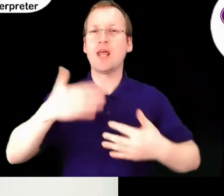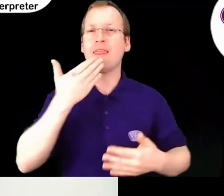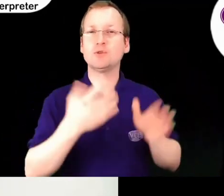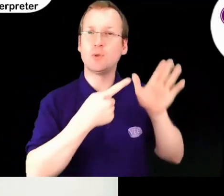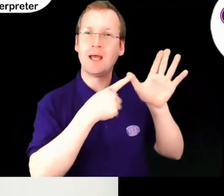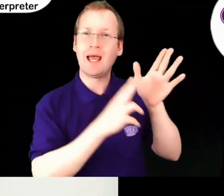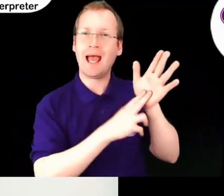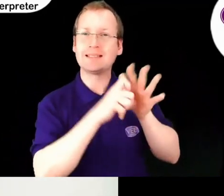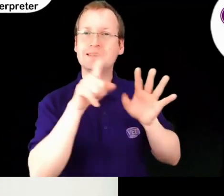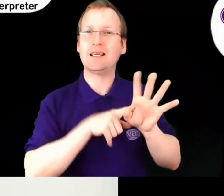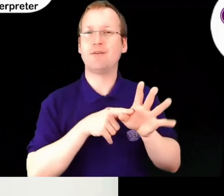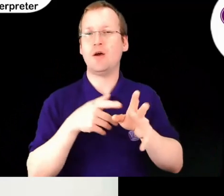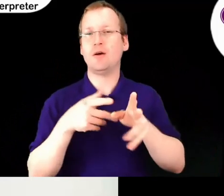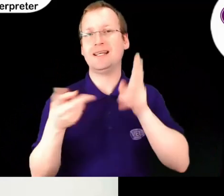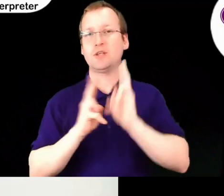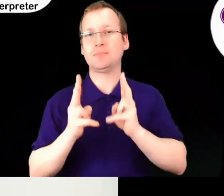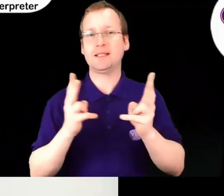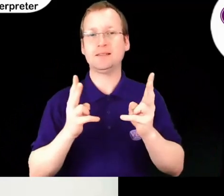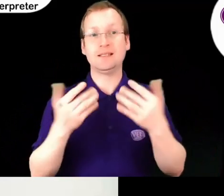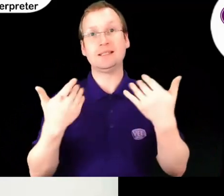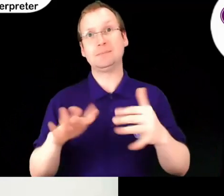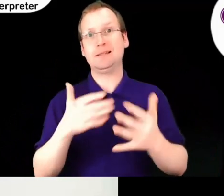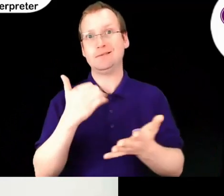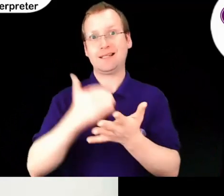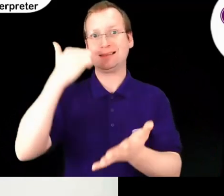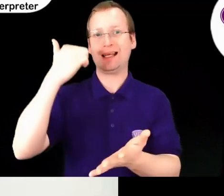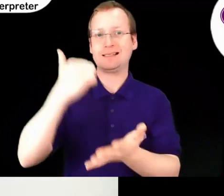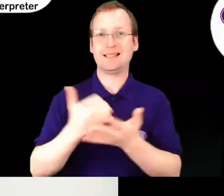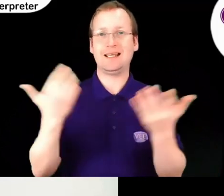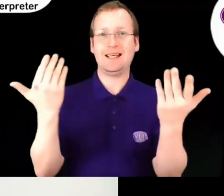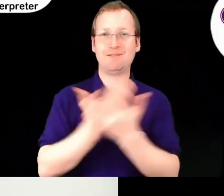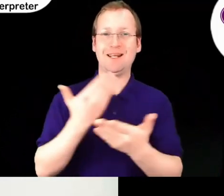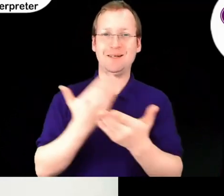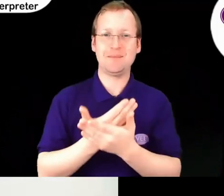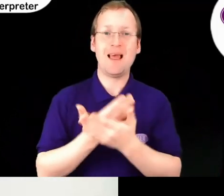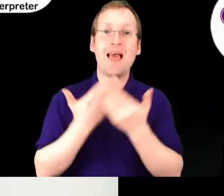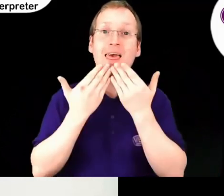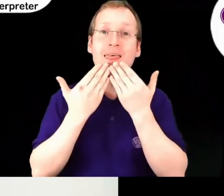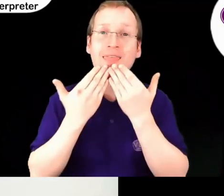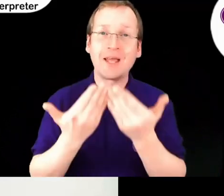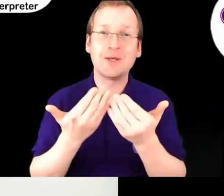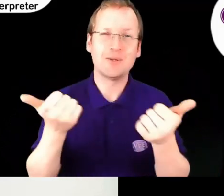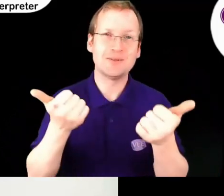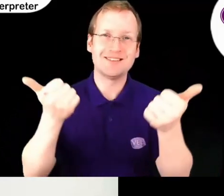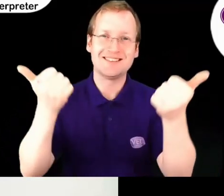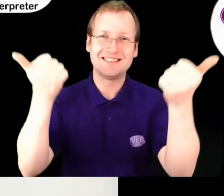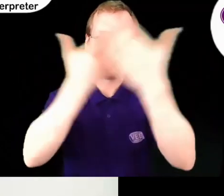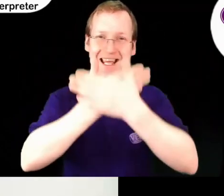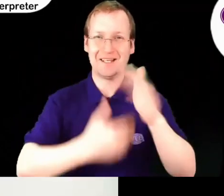signing for us. It's been a fantastic evening. Thank you and good night.